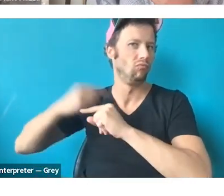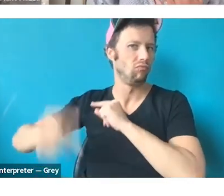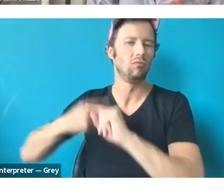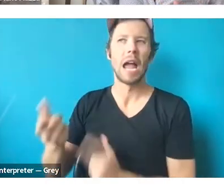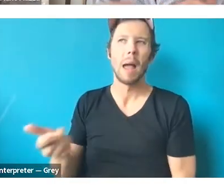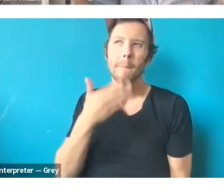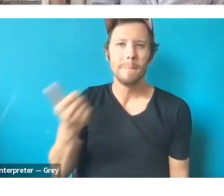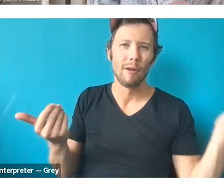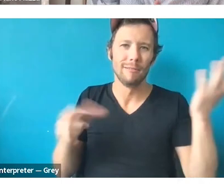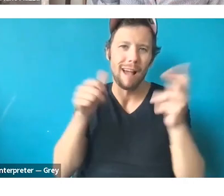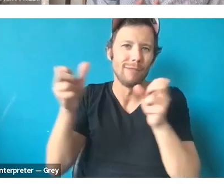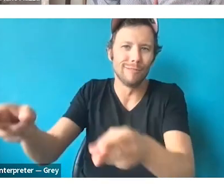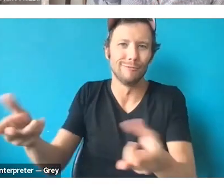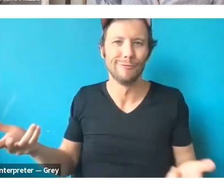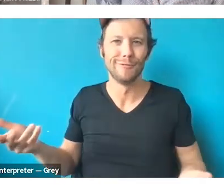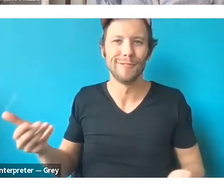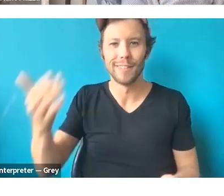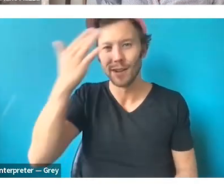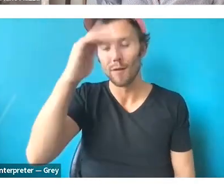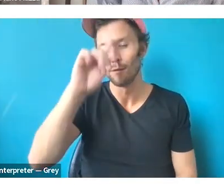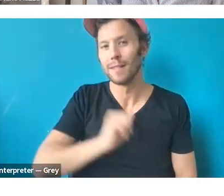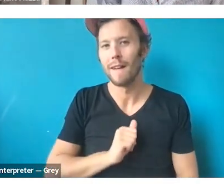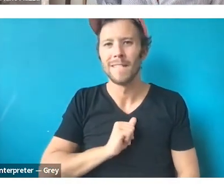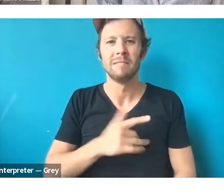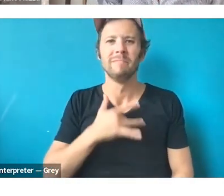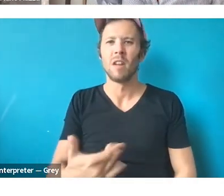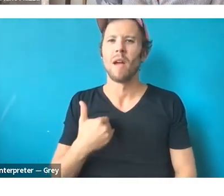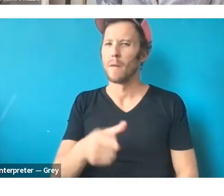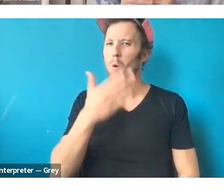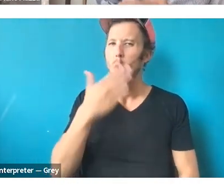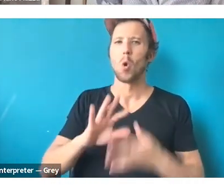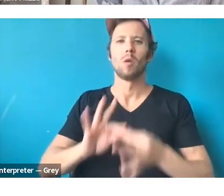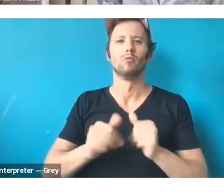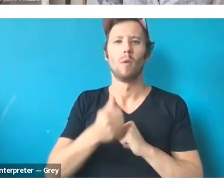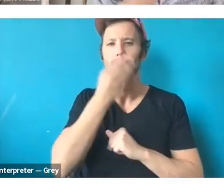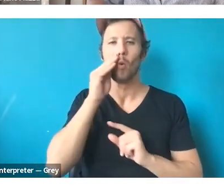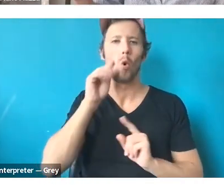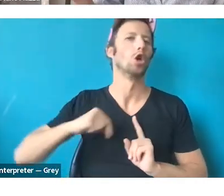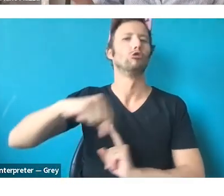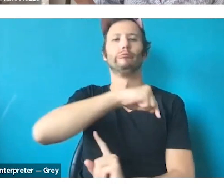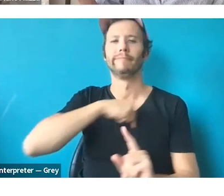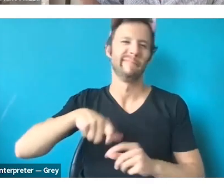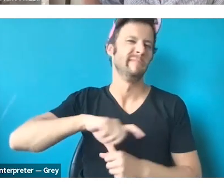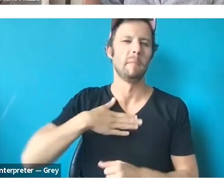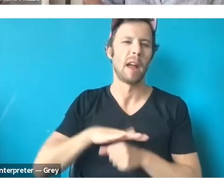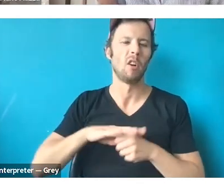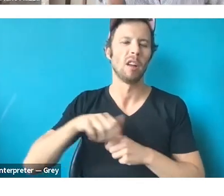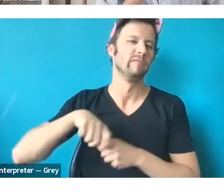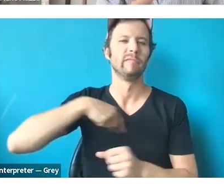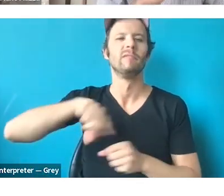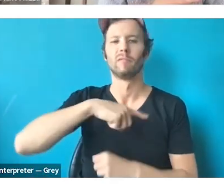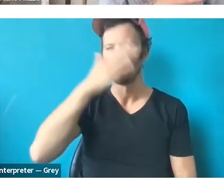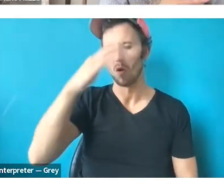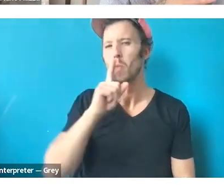flower, you know, I'm close with a lot of like florists in New York City. Like, there is a really big shift in